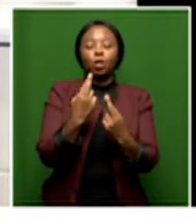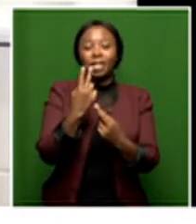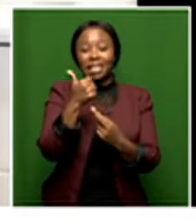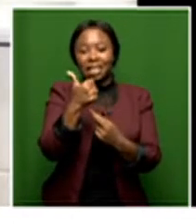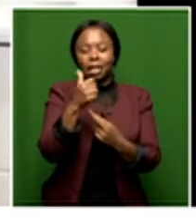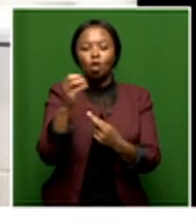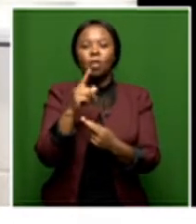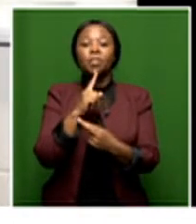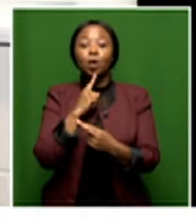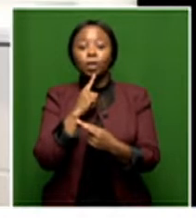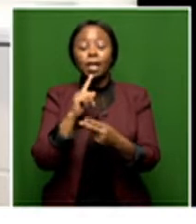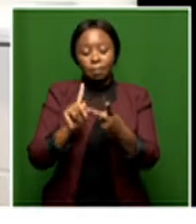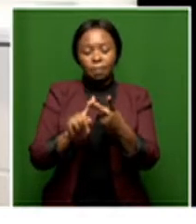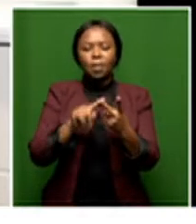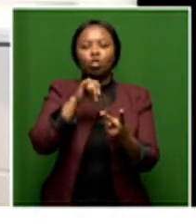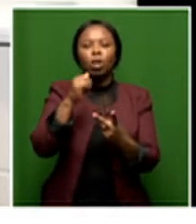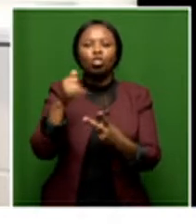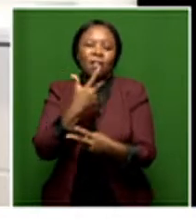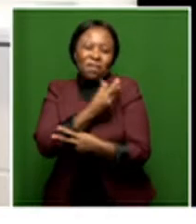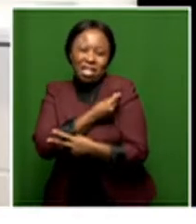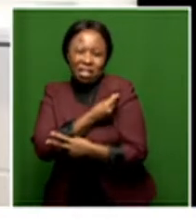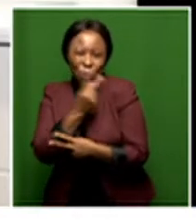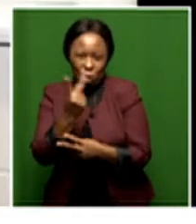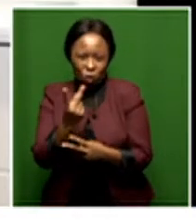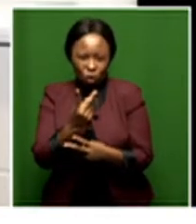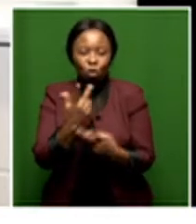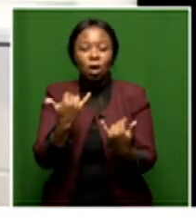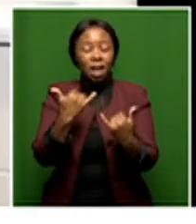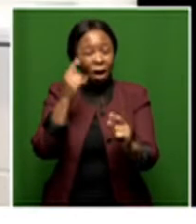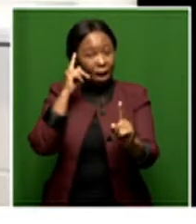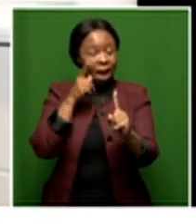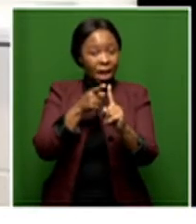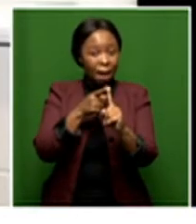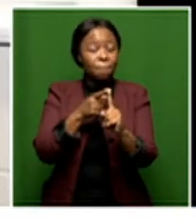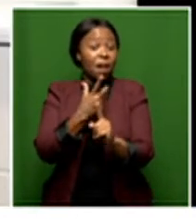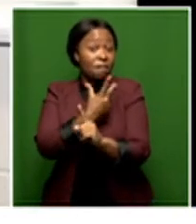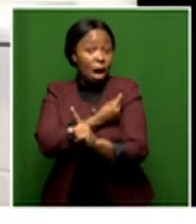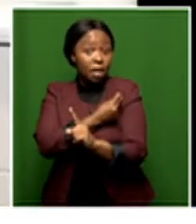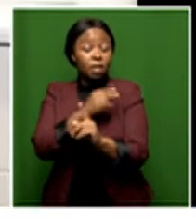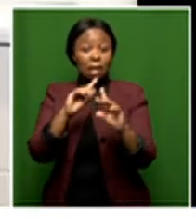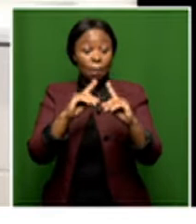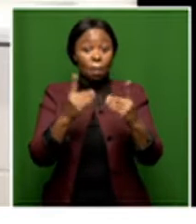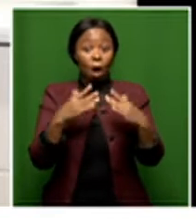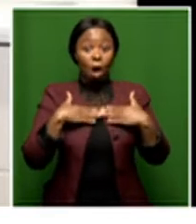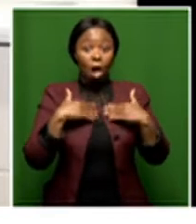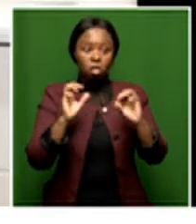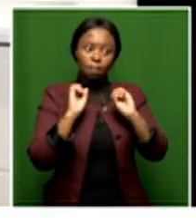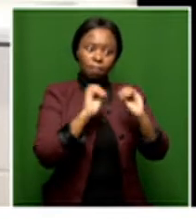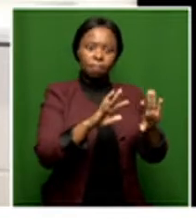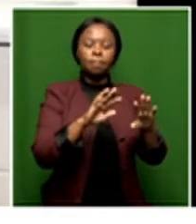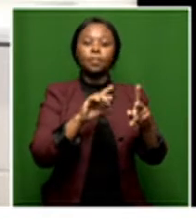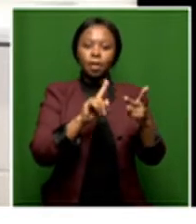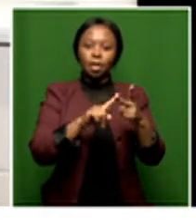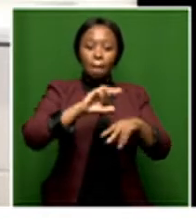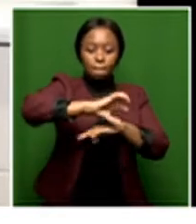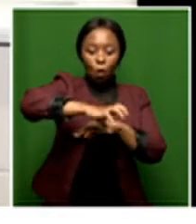you said, the J&J vaccine. So I think that the aim would be, as soon as we get these vaccines in, the Department of Health and all the provinces